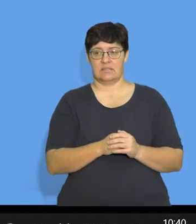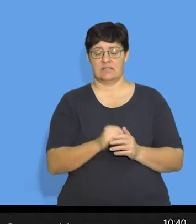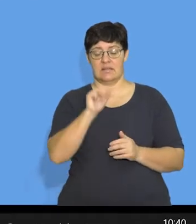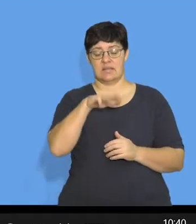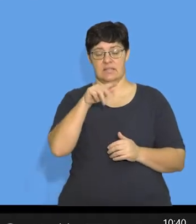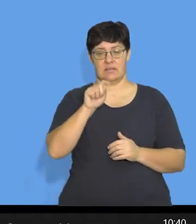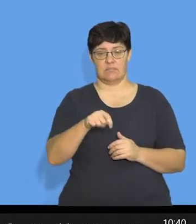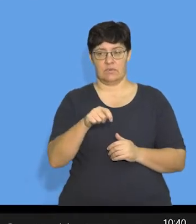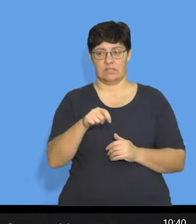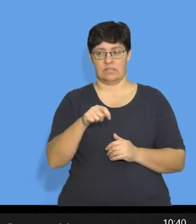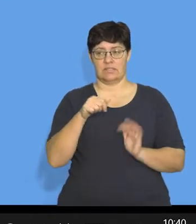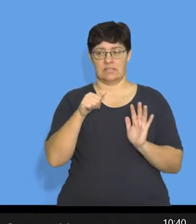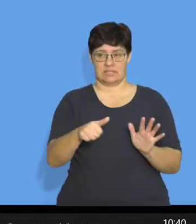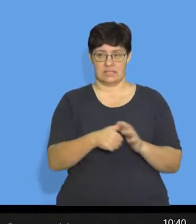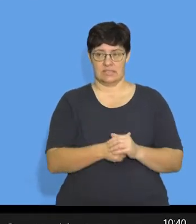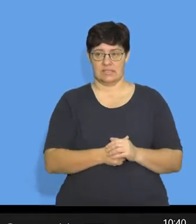19.6.